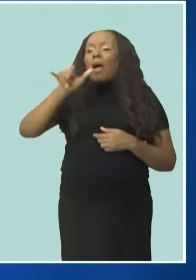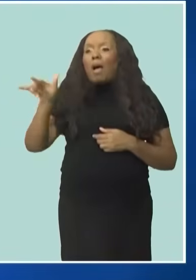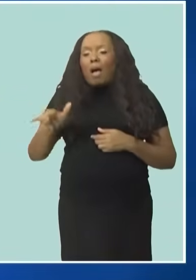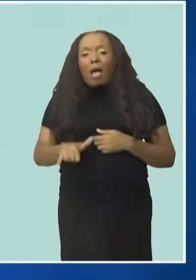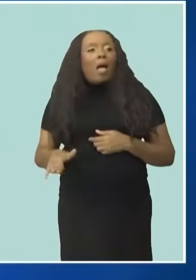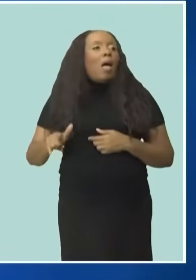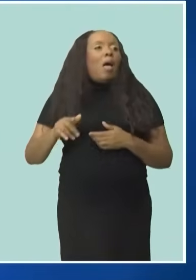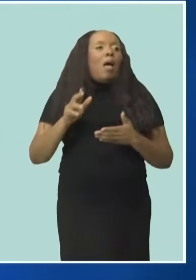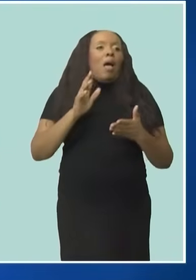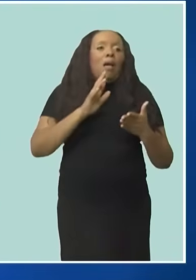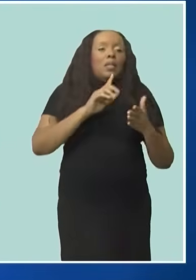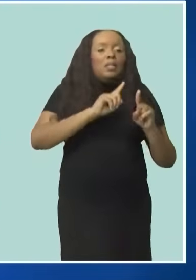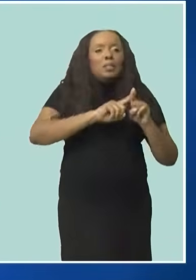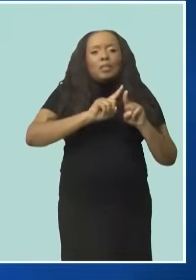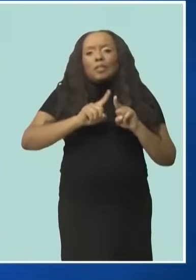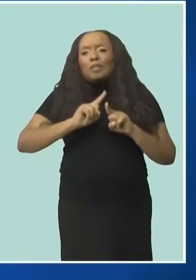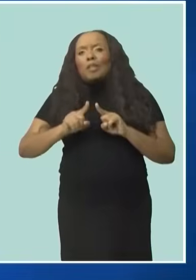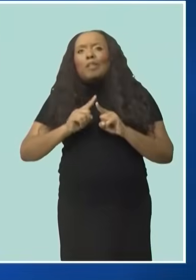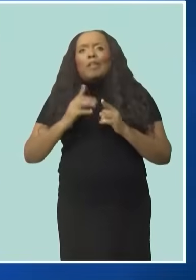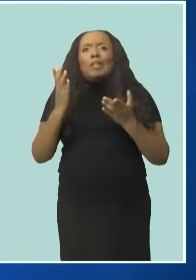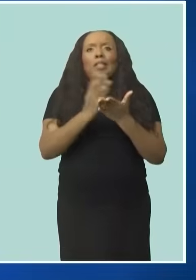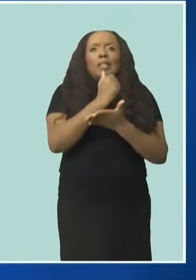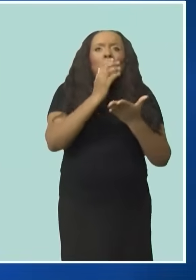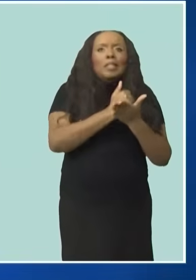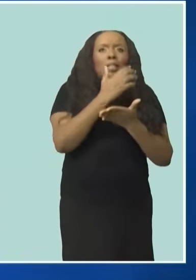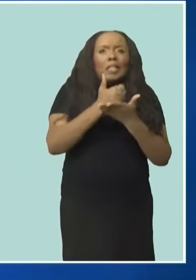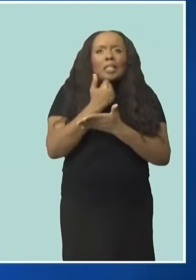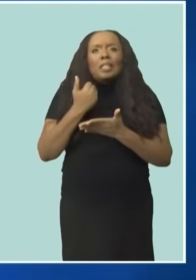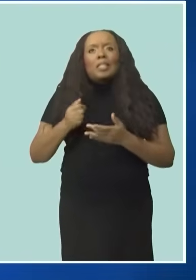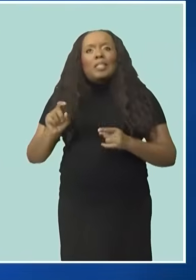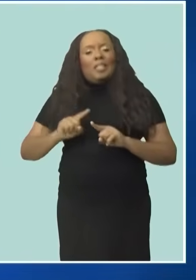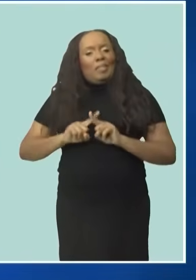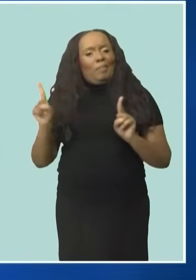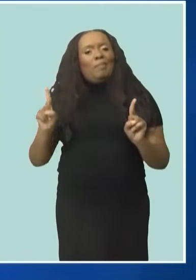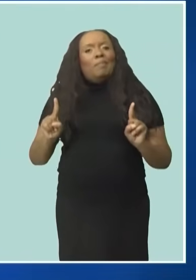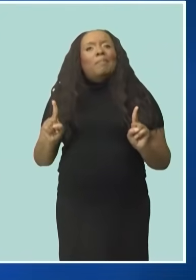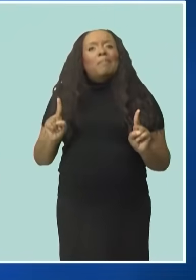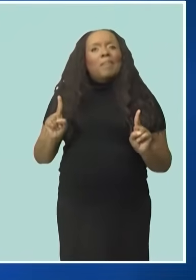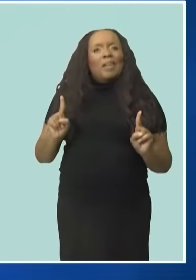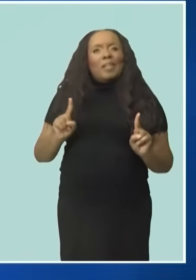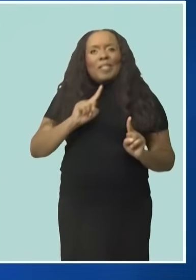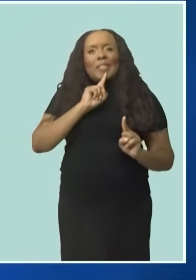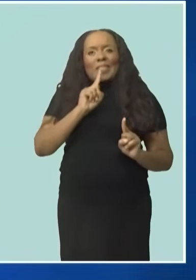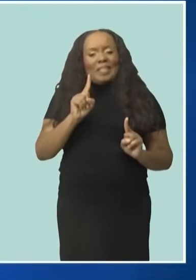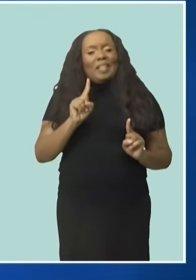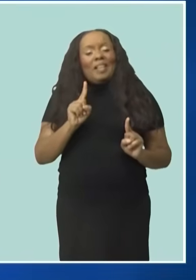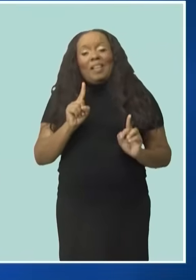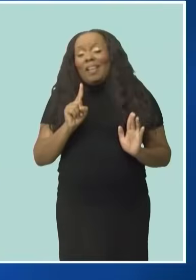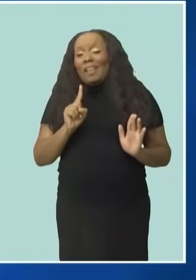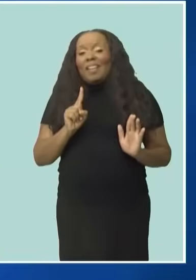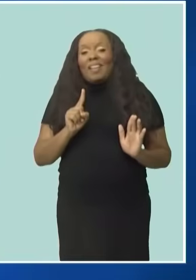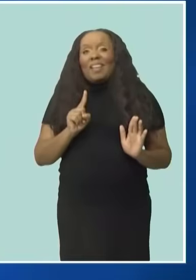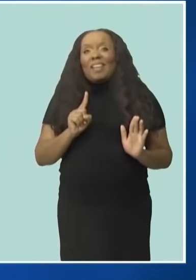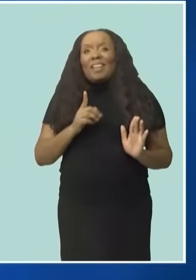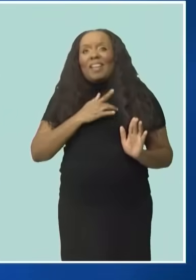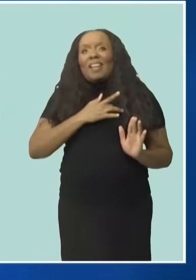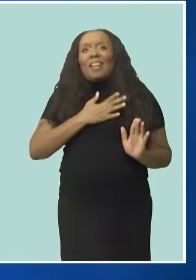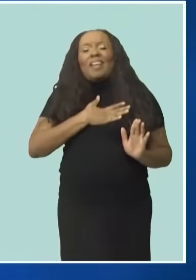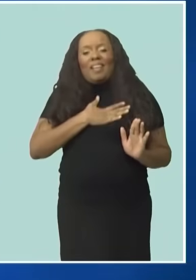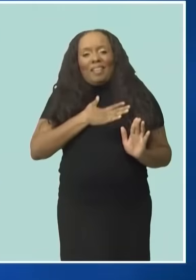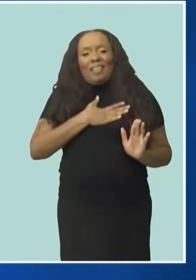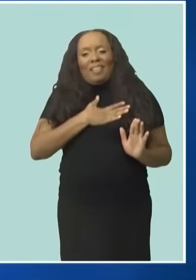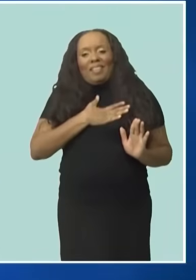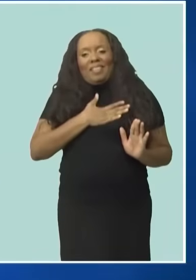here, visiting scholar there. But her center of gravity has not left